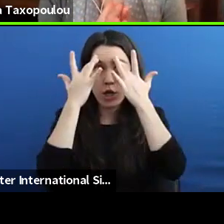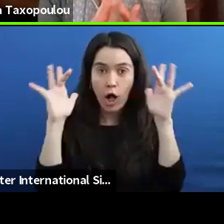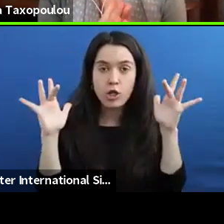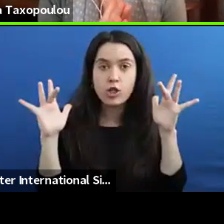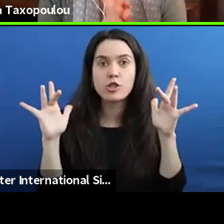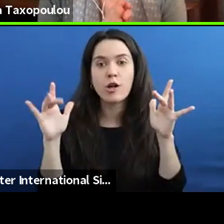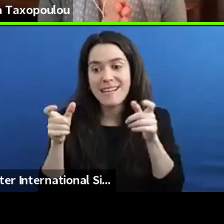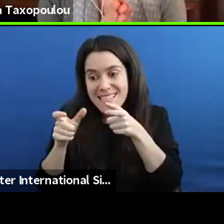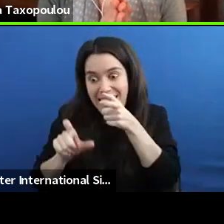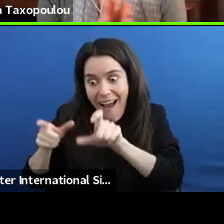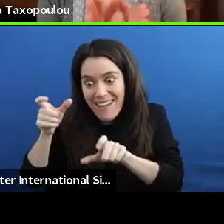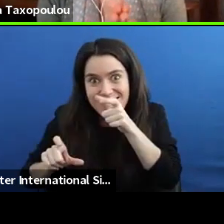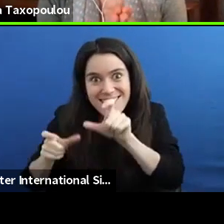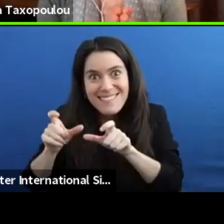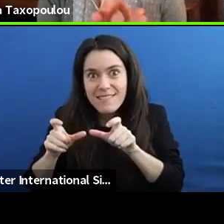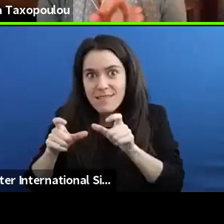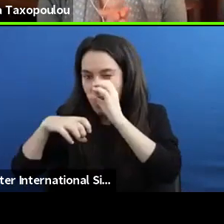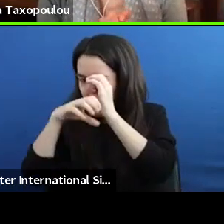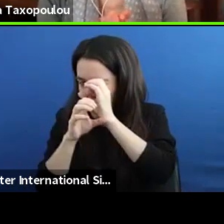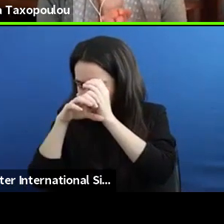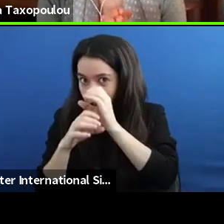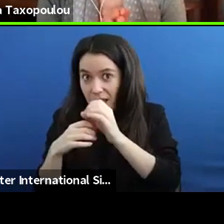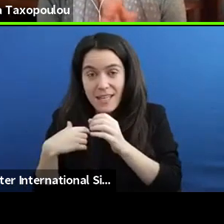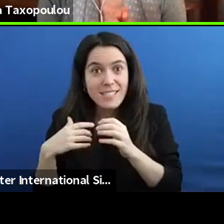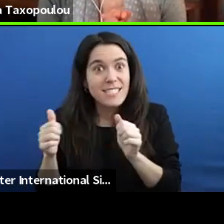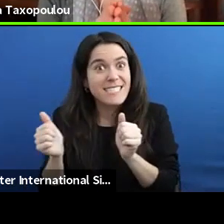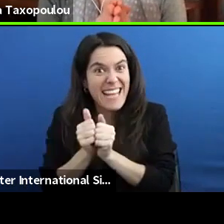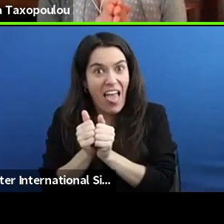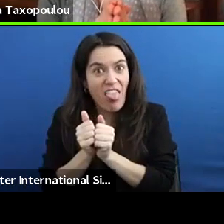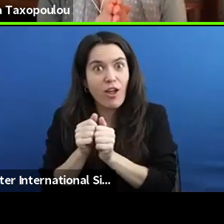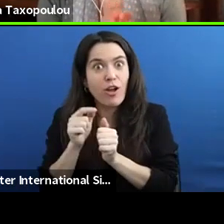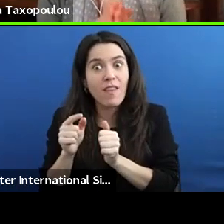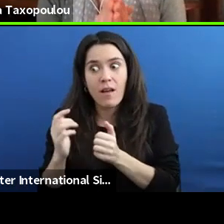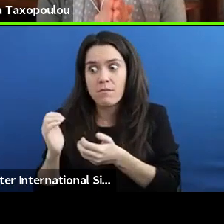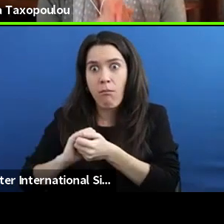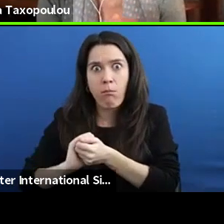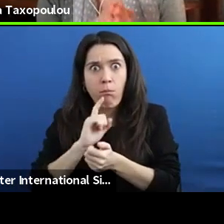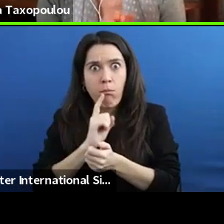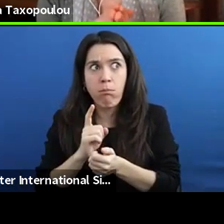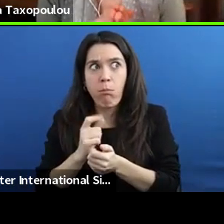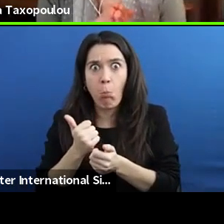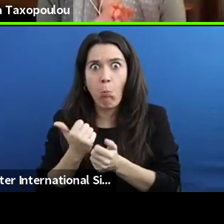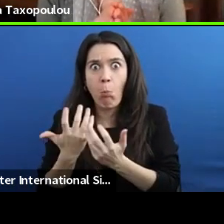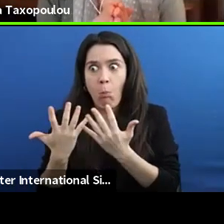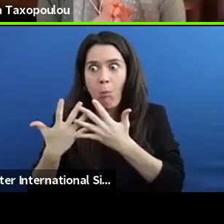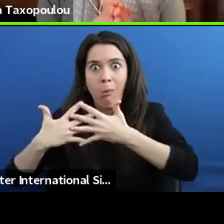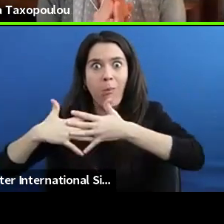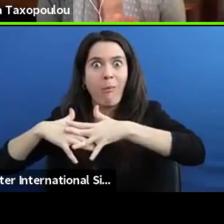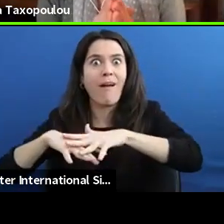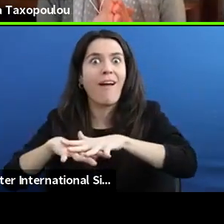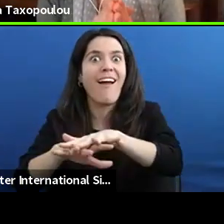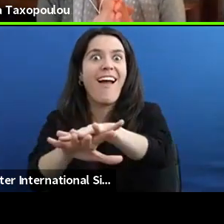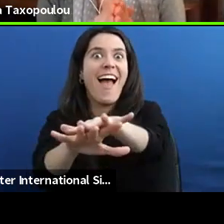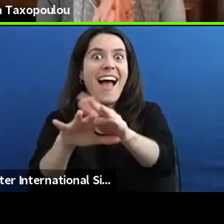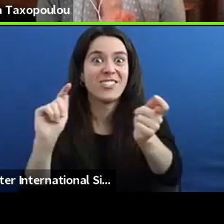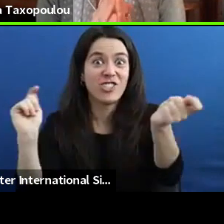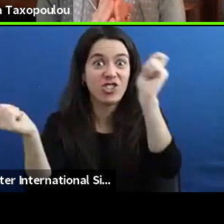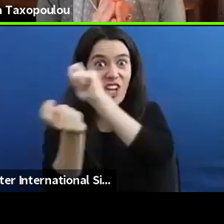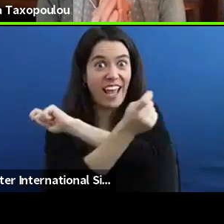work complementary, is this a shortcut towards the necessary change, system